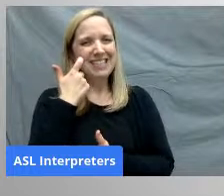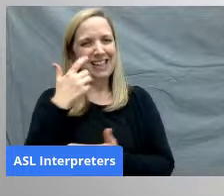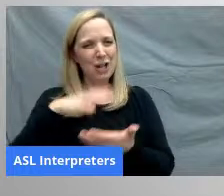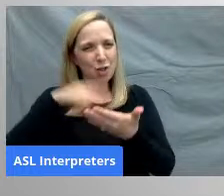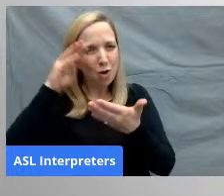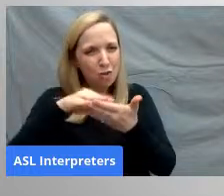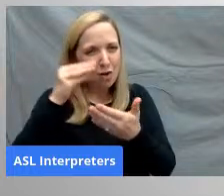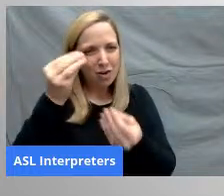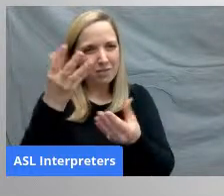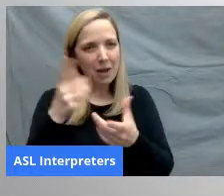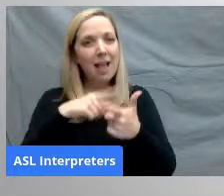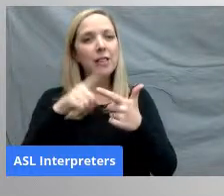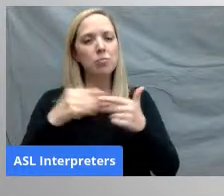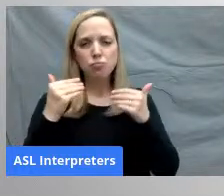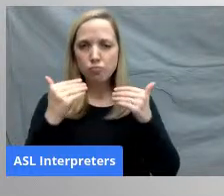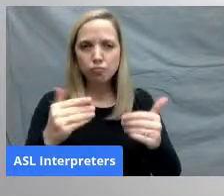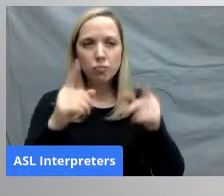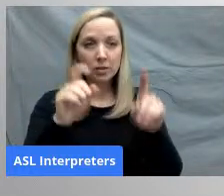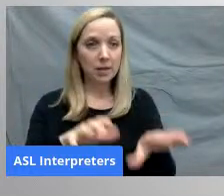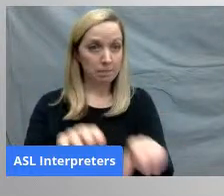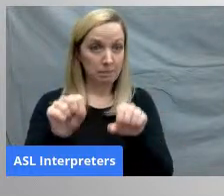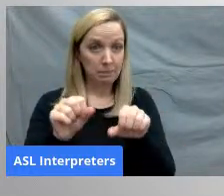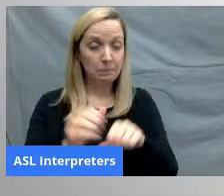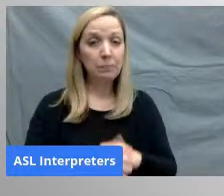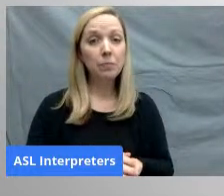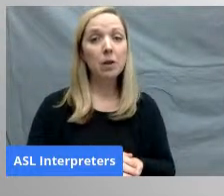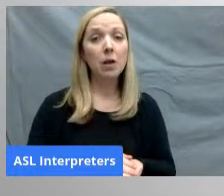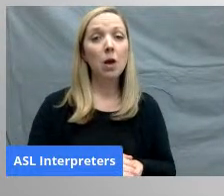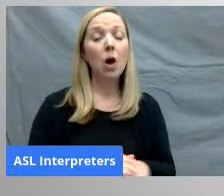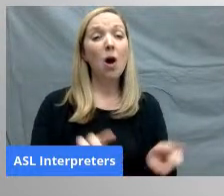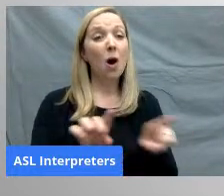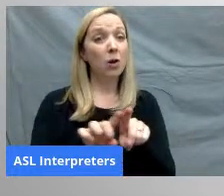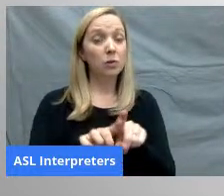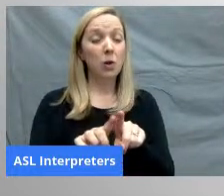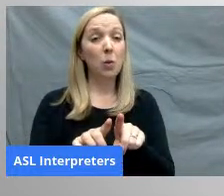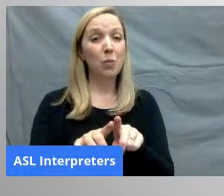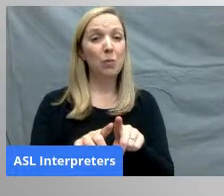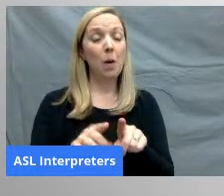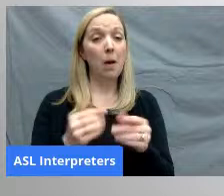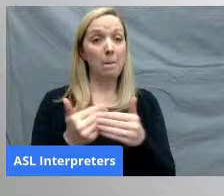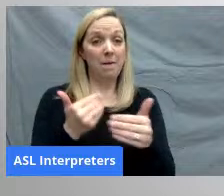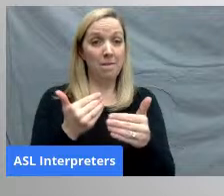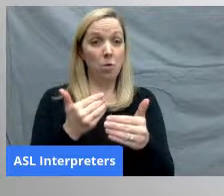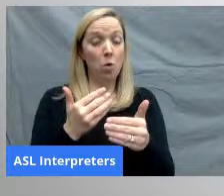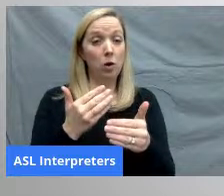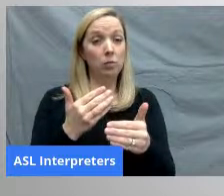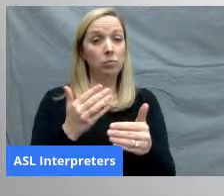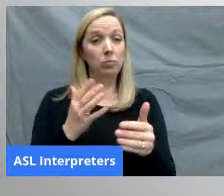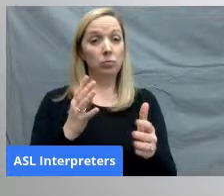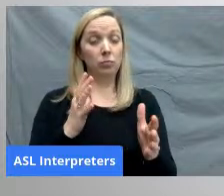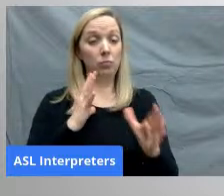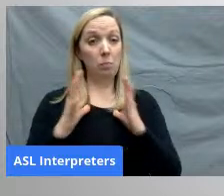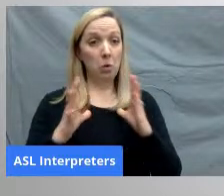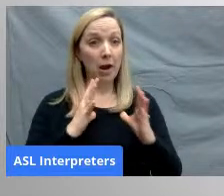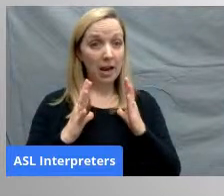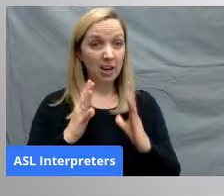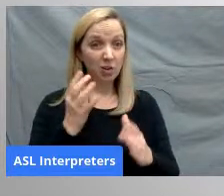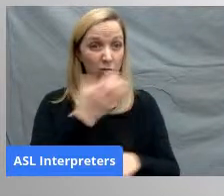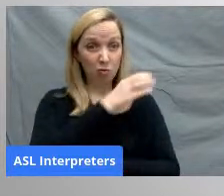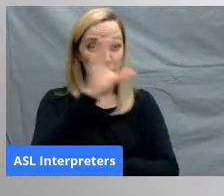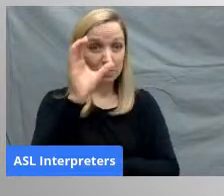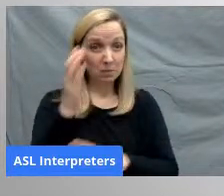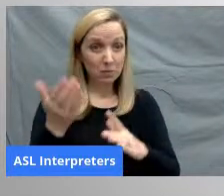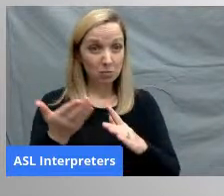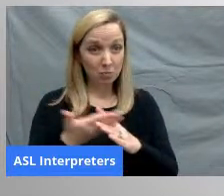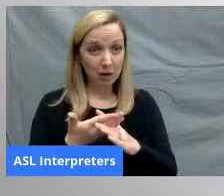of the year activities that actually take away from these 91 instructional days. So we feel like it will